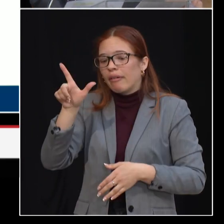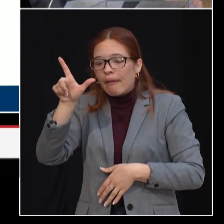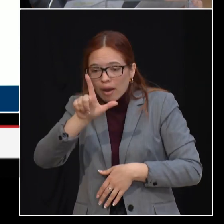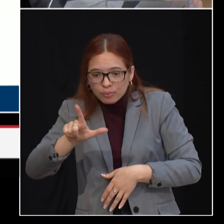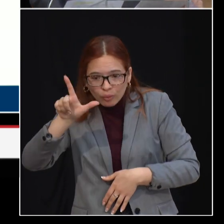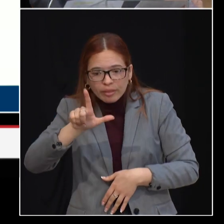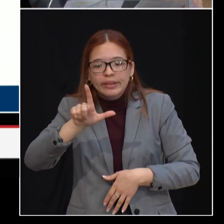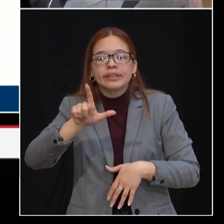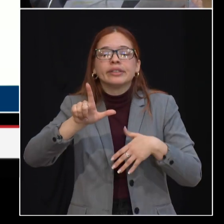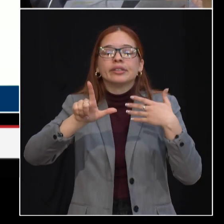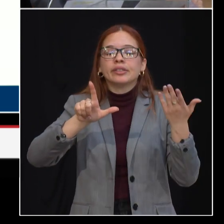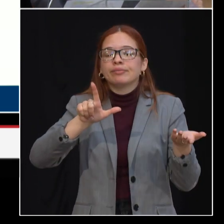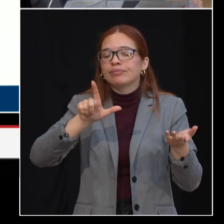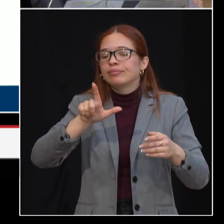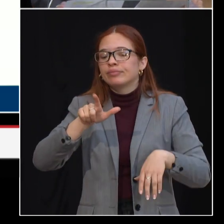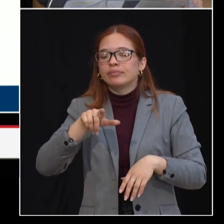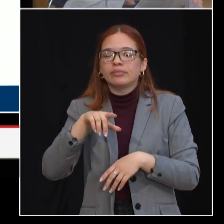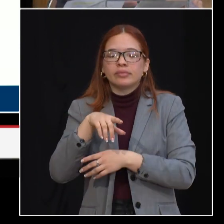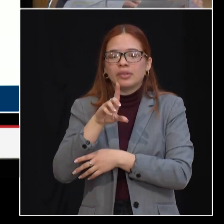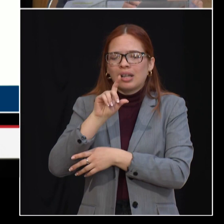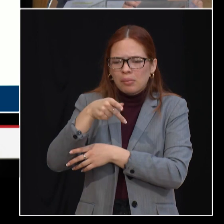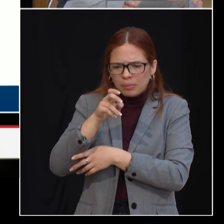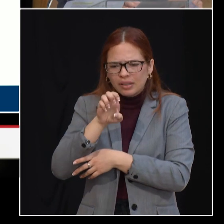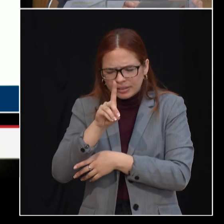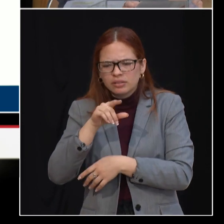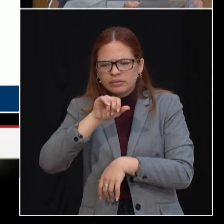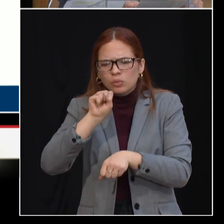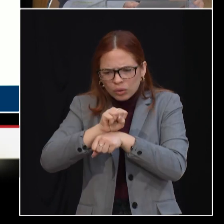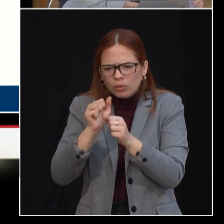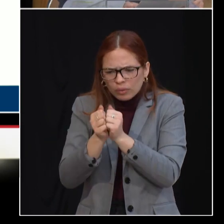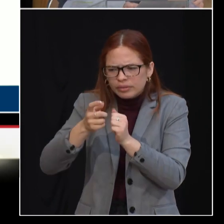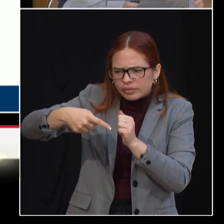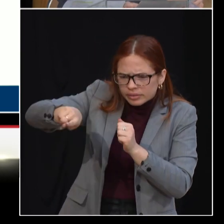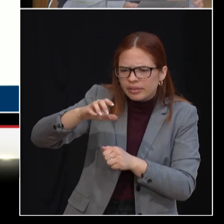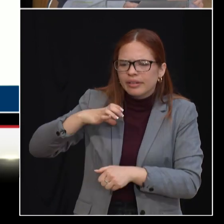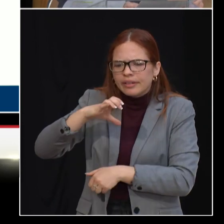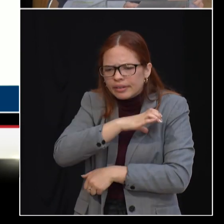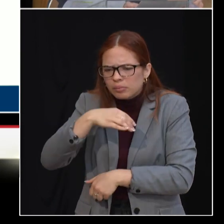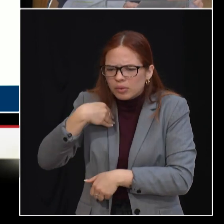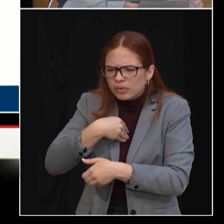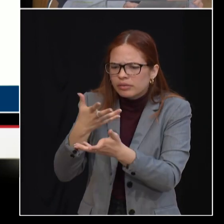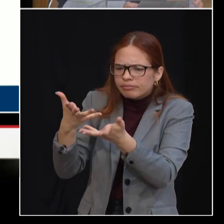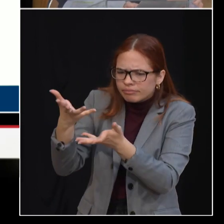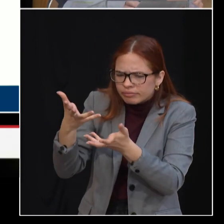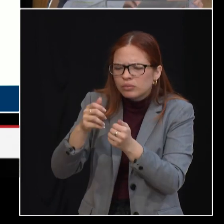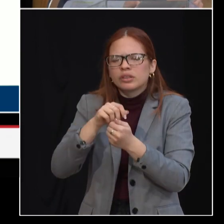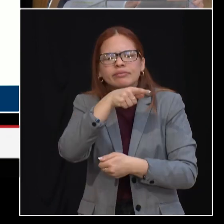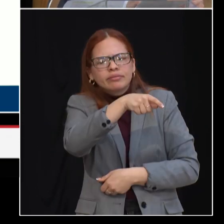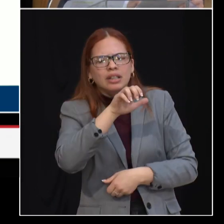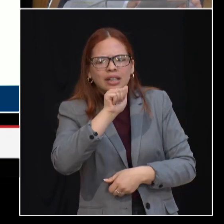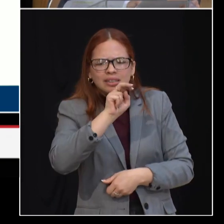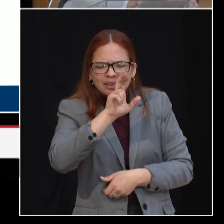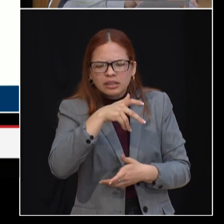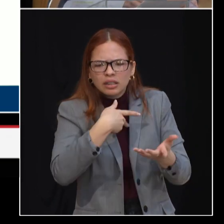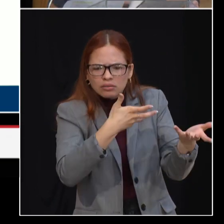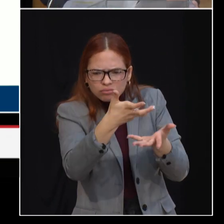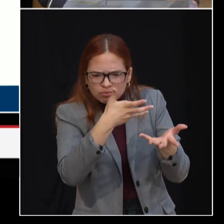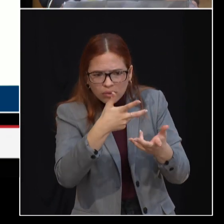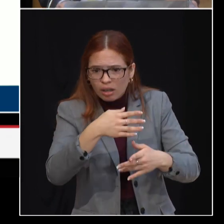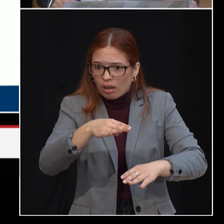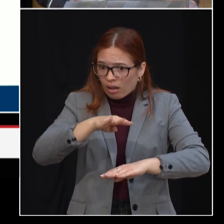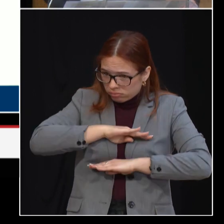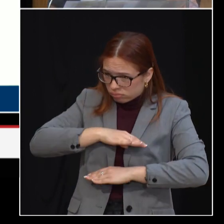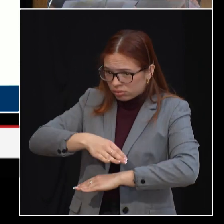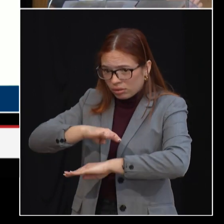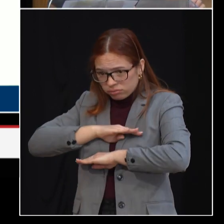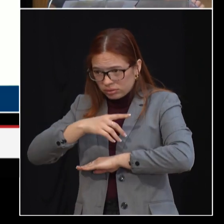community and the council member and the ANC on ensuring that the development meets the needs of the community,